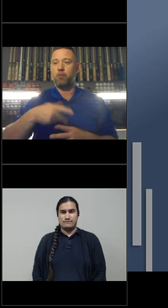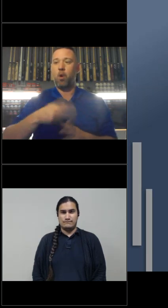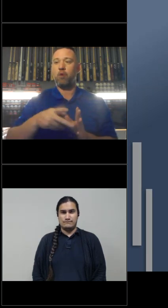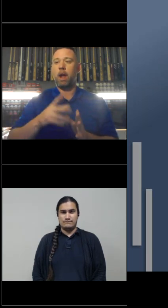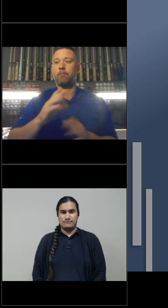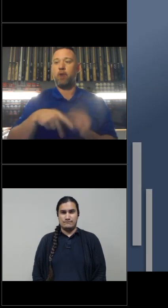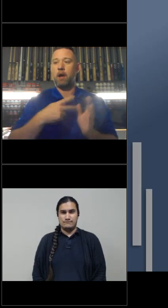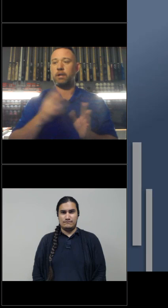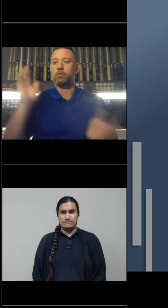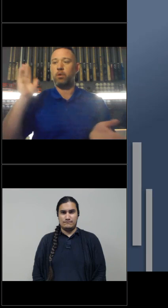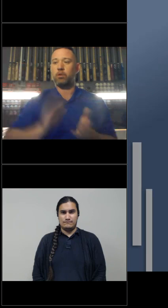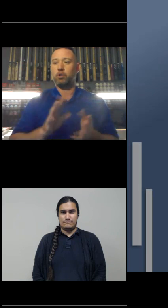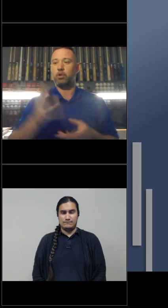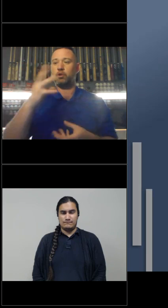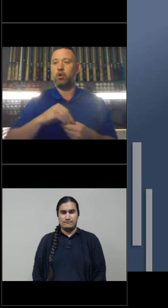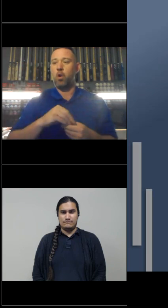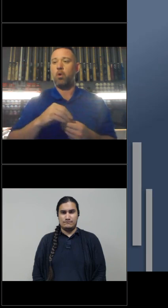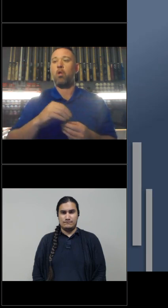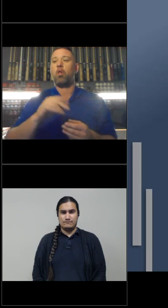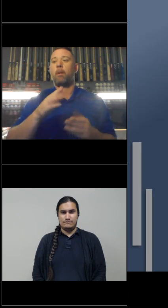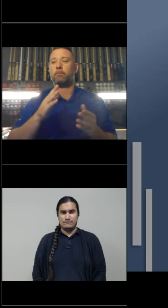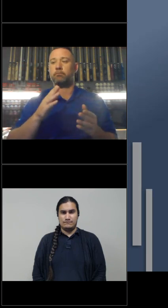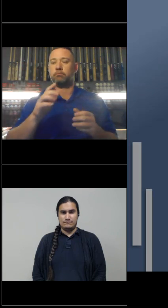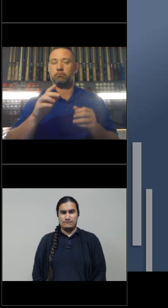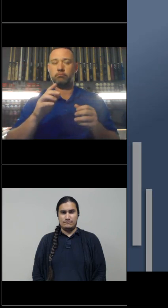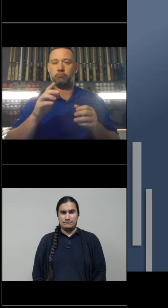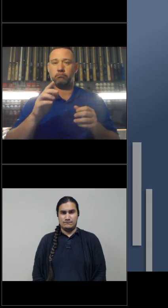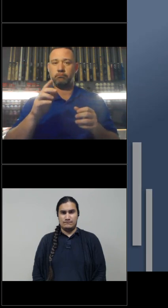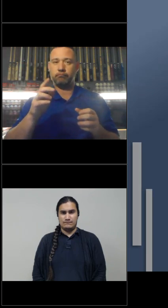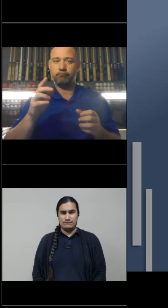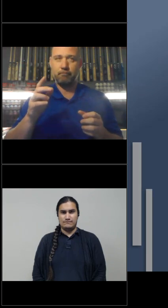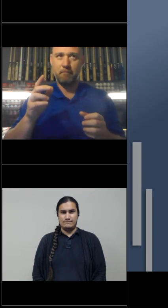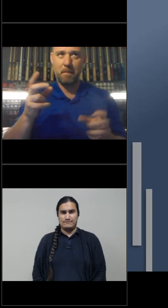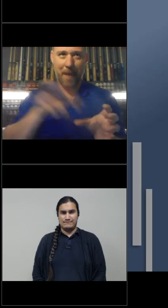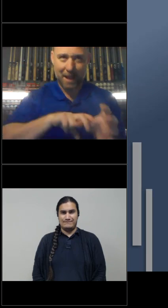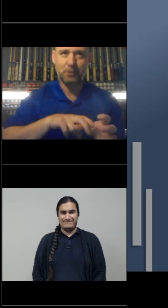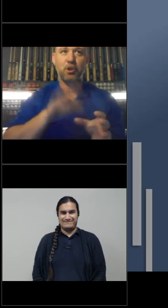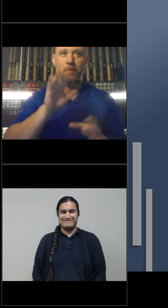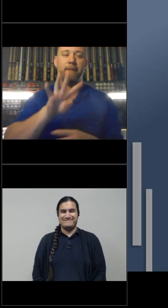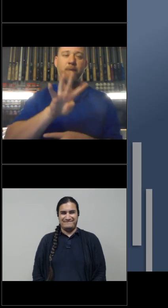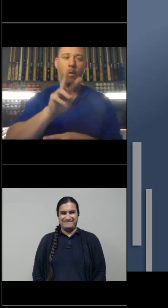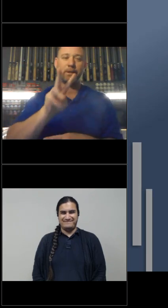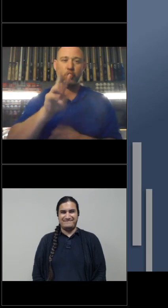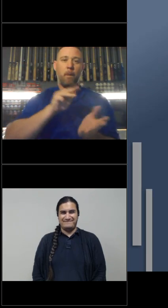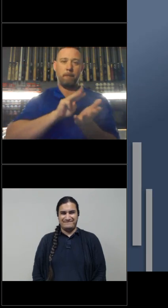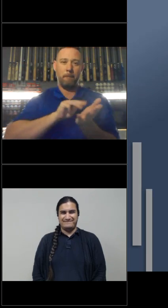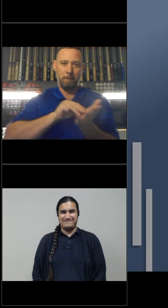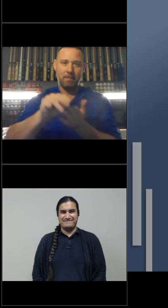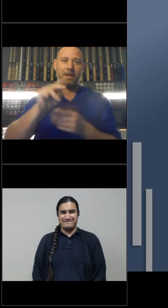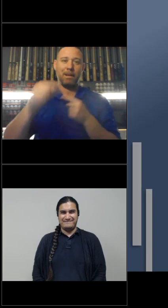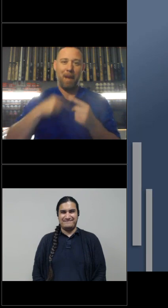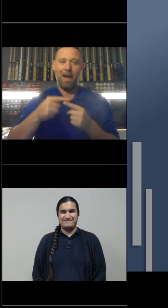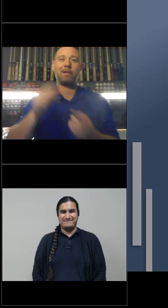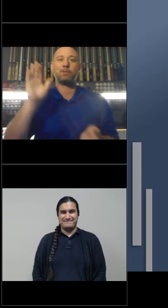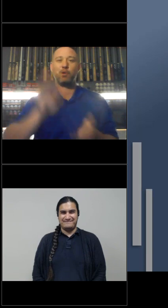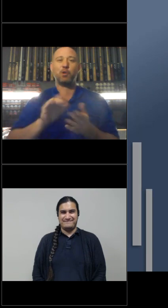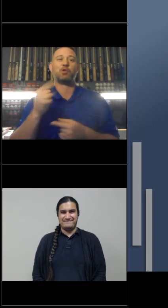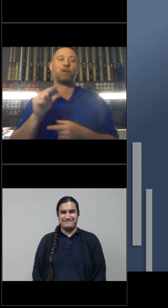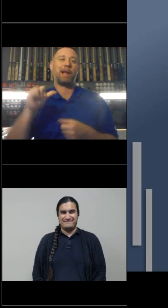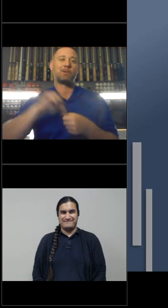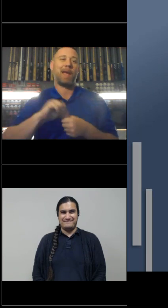will reduce total passenger vehicle miles traveled by over 42 million miles and reduce greenhouse gas emissions by